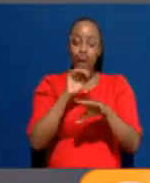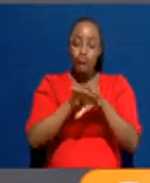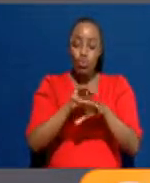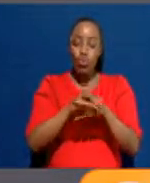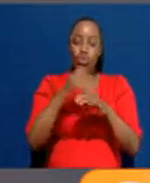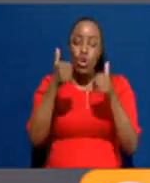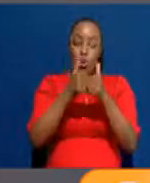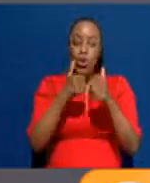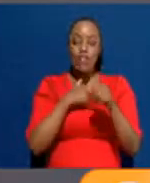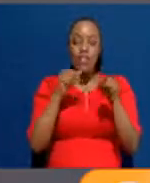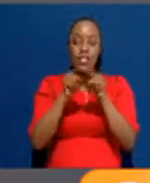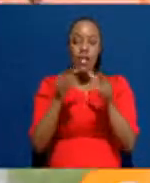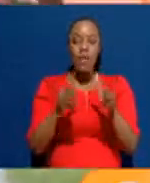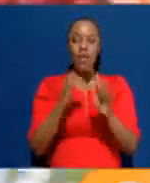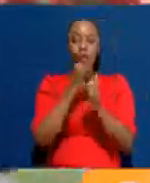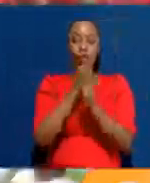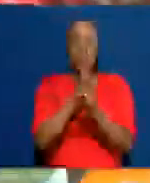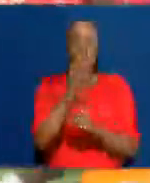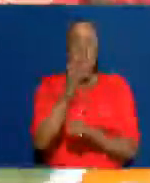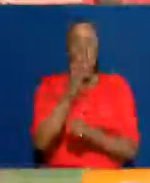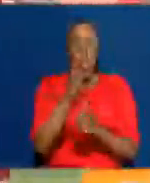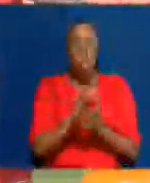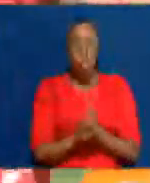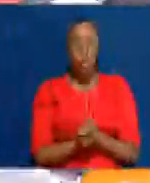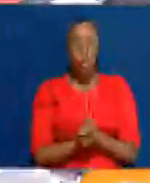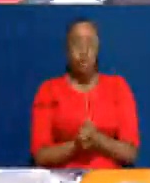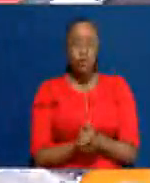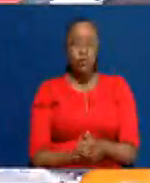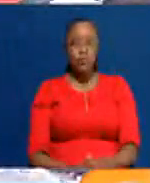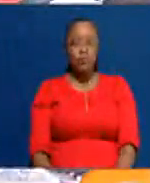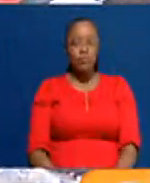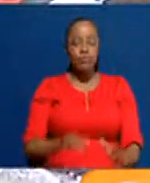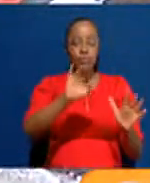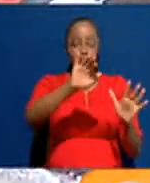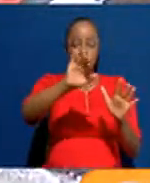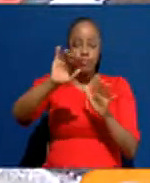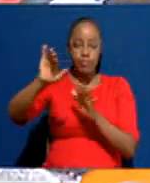the same way tulifanya home. At the same time, 50...